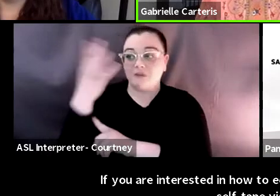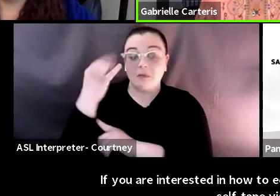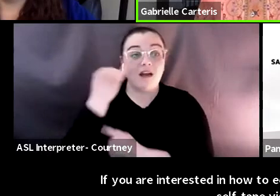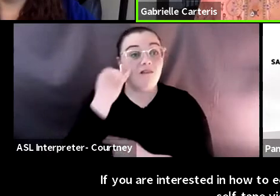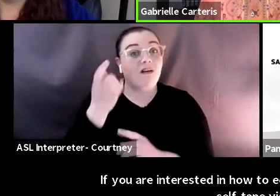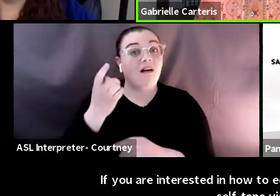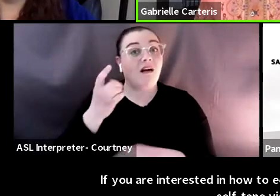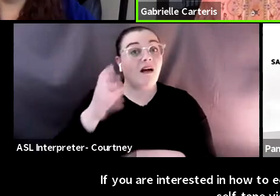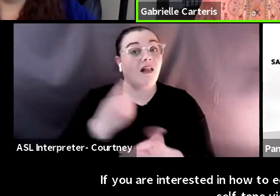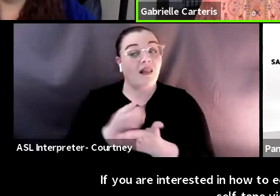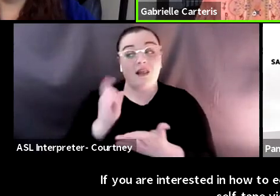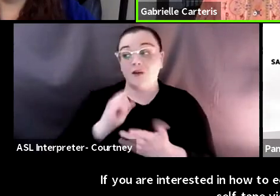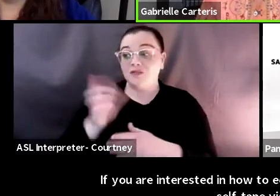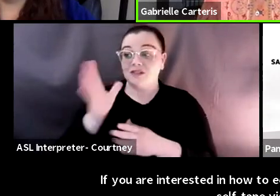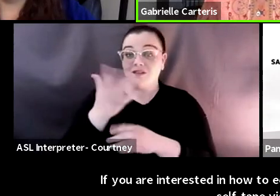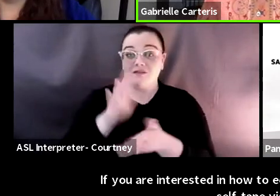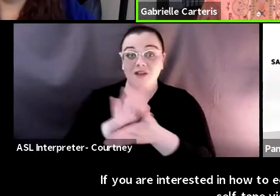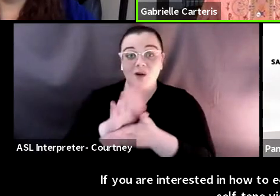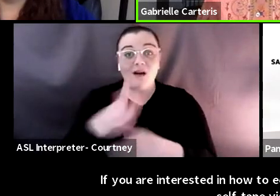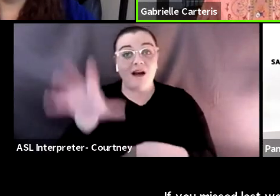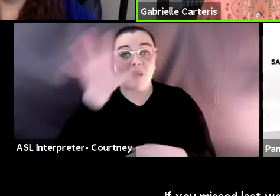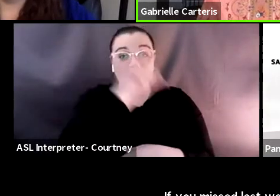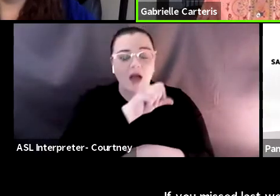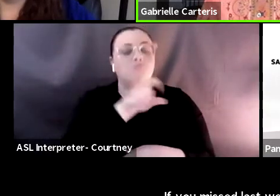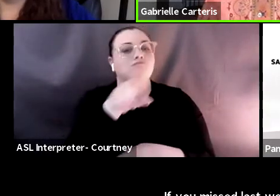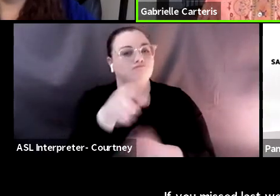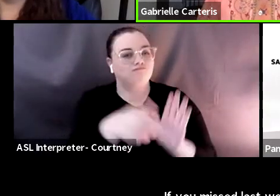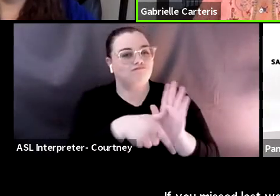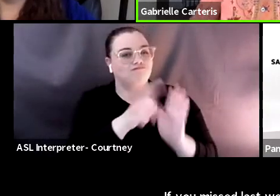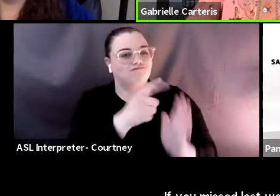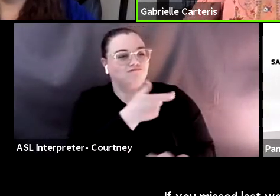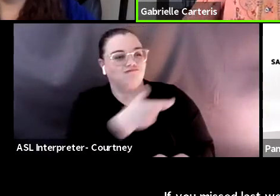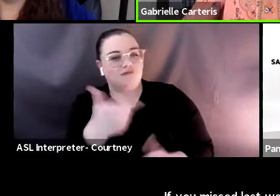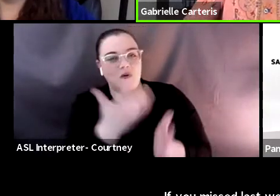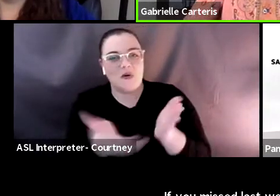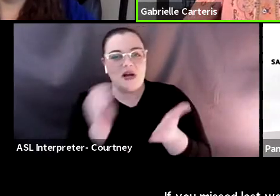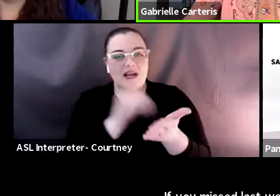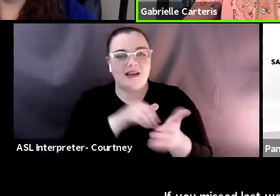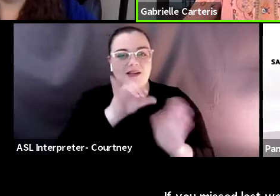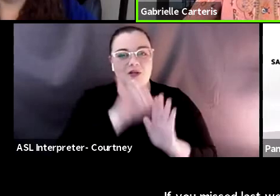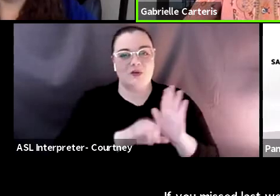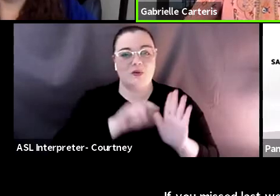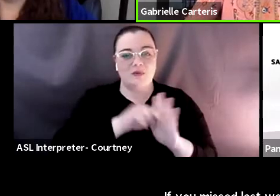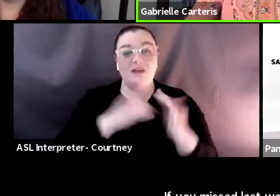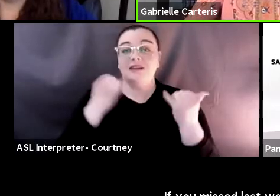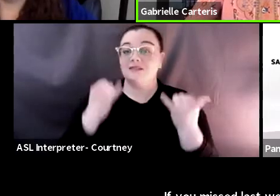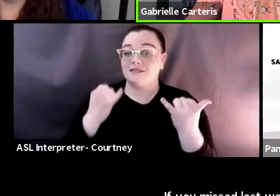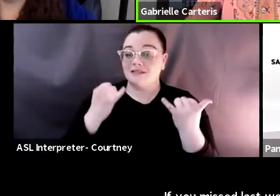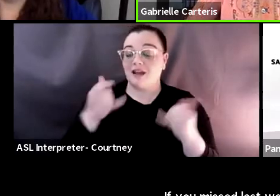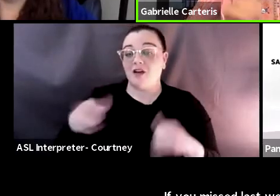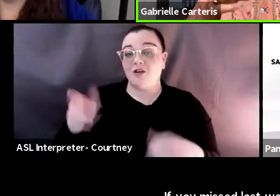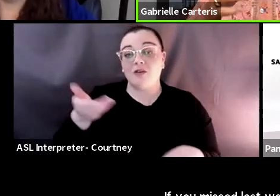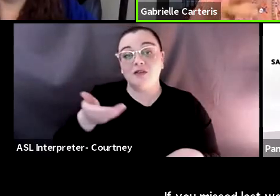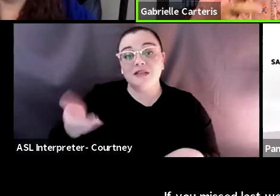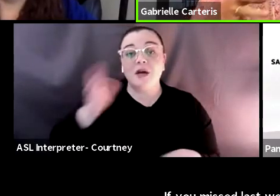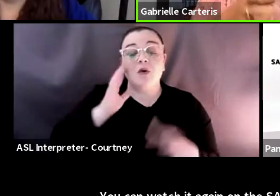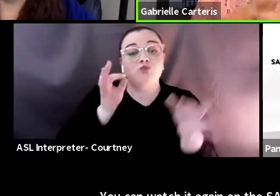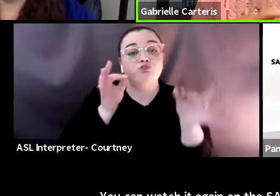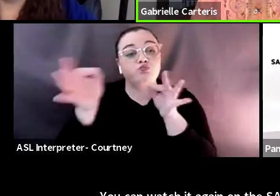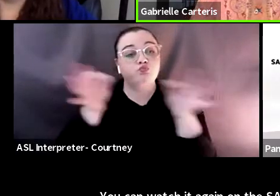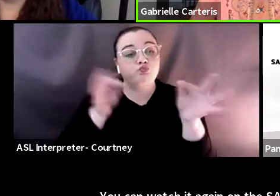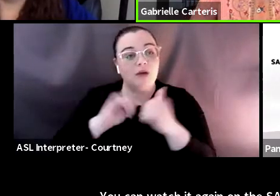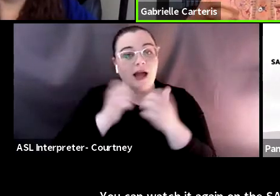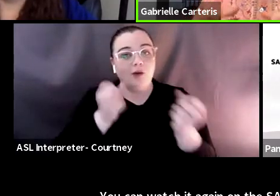it's important. You can actually watch it again on the SAG-AFTRA YouTube channel. Today, our guests will walk through on how to import